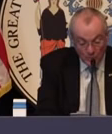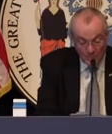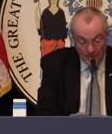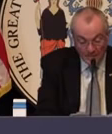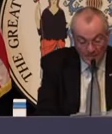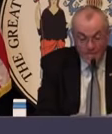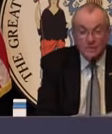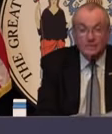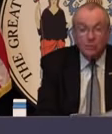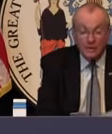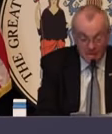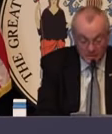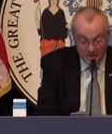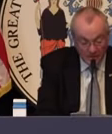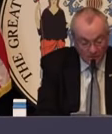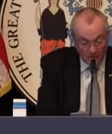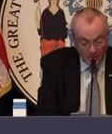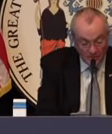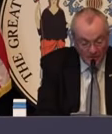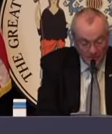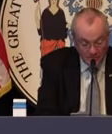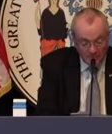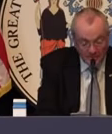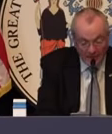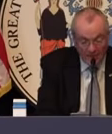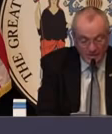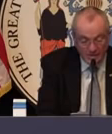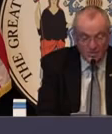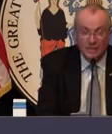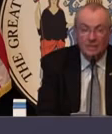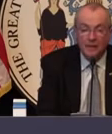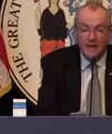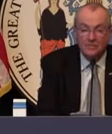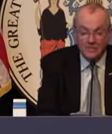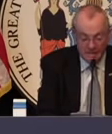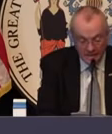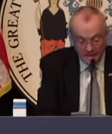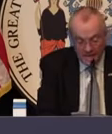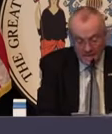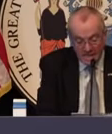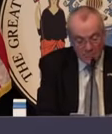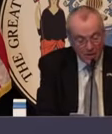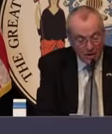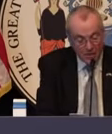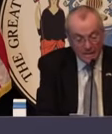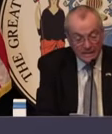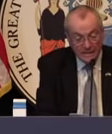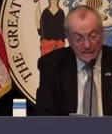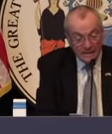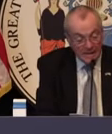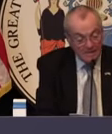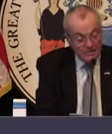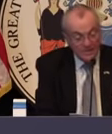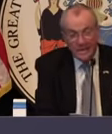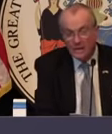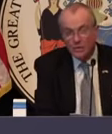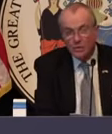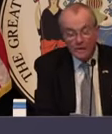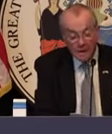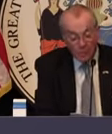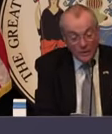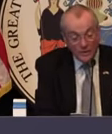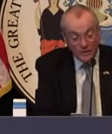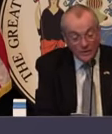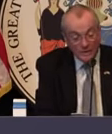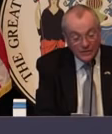The reason we've been able to get to this point is because we have made building out our testing capacity a key priority. As of today, there